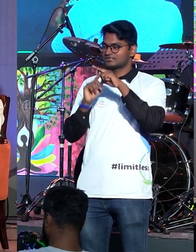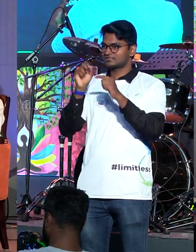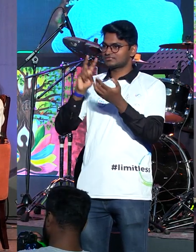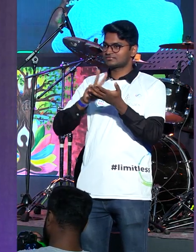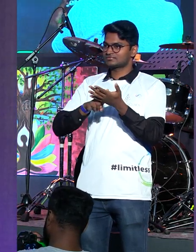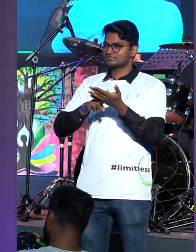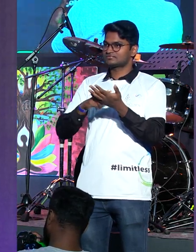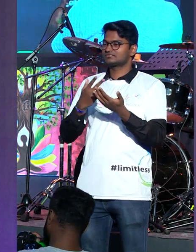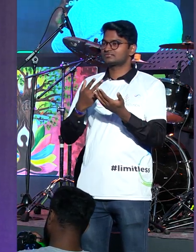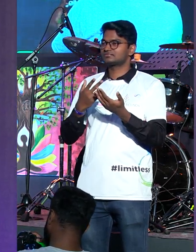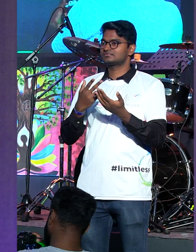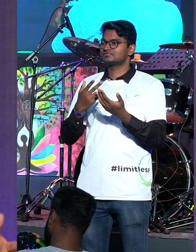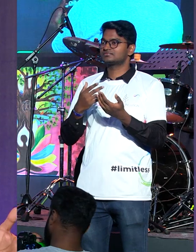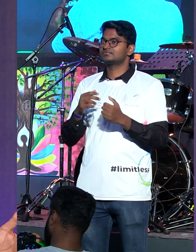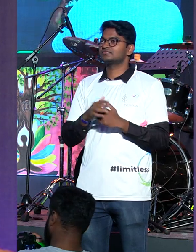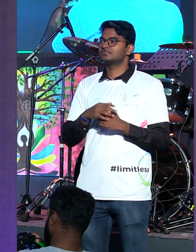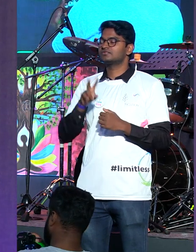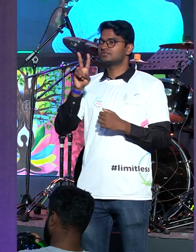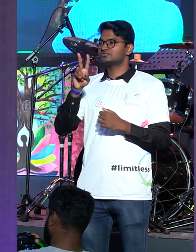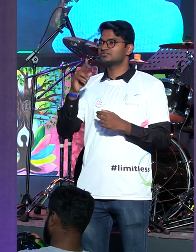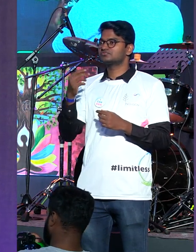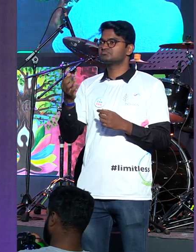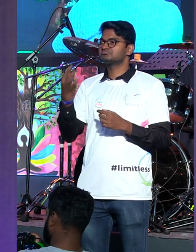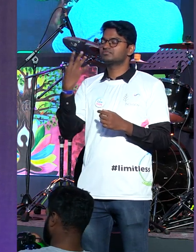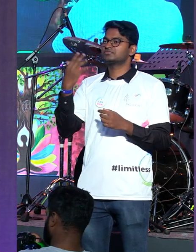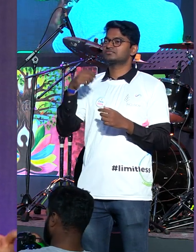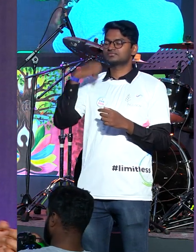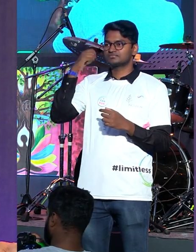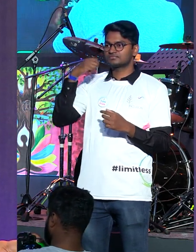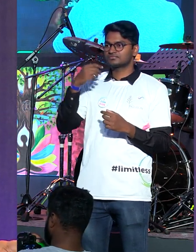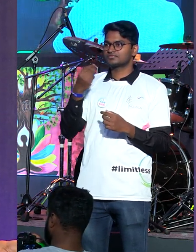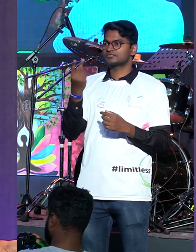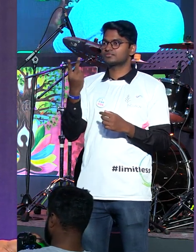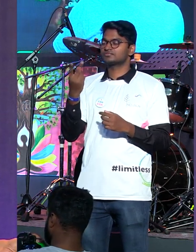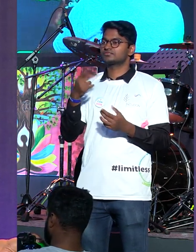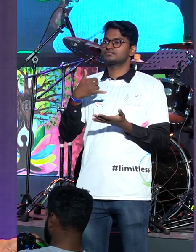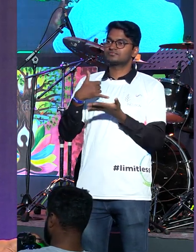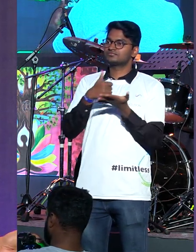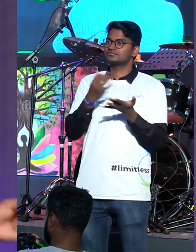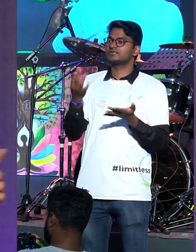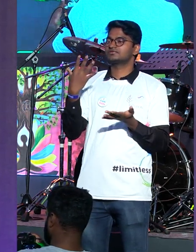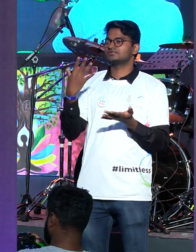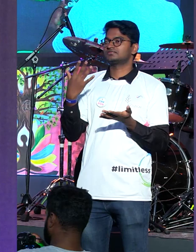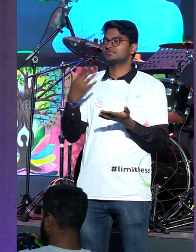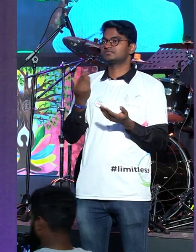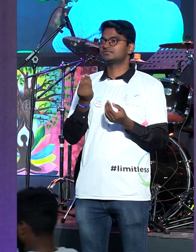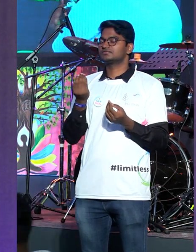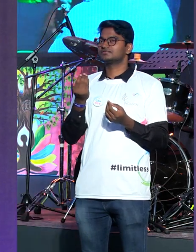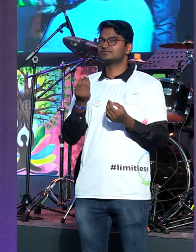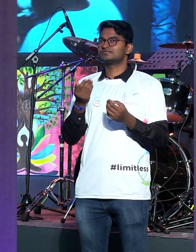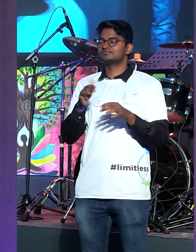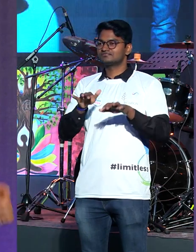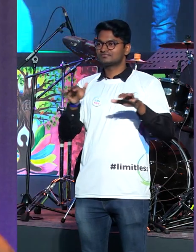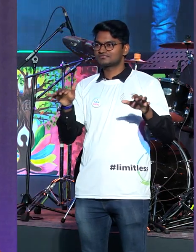So 2 outstanding movies, both has won numerous awards. She's been the chairperson in the Children's Film Festival for a few